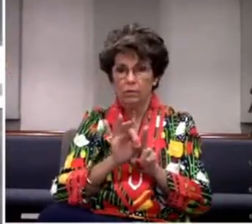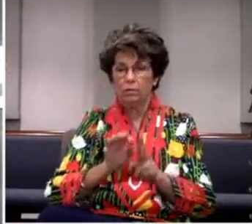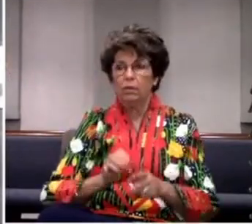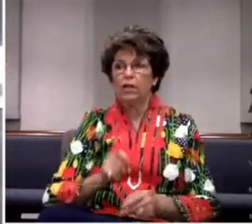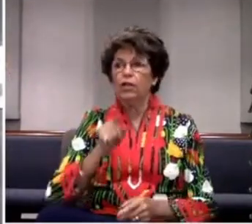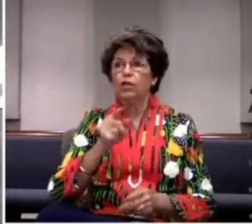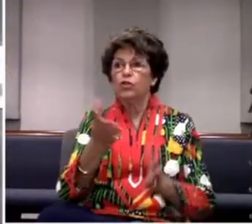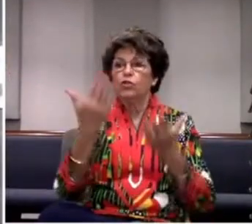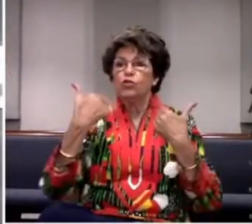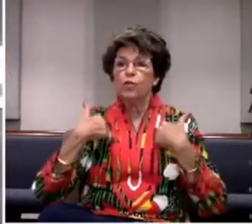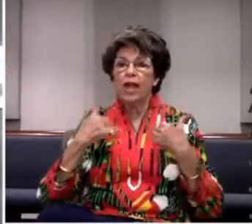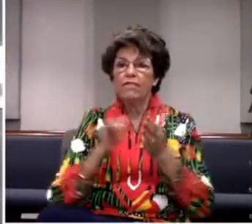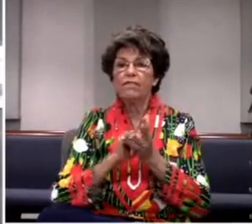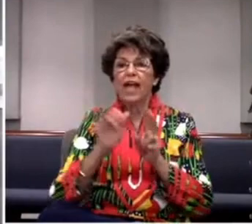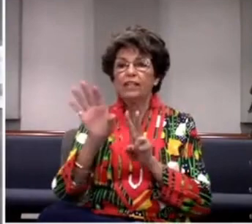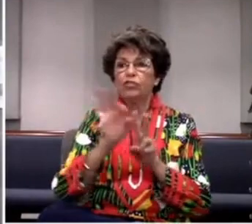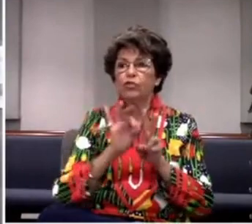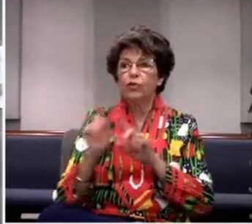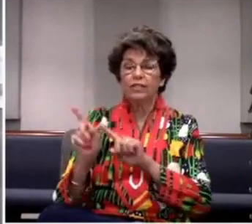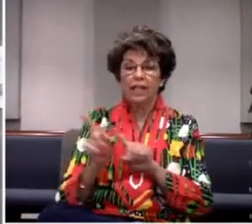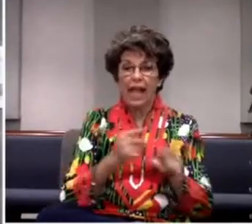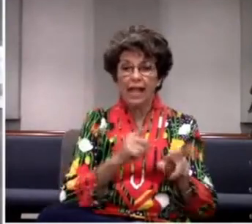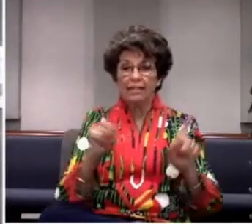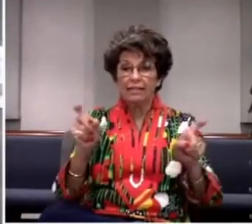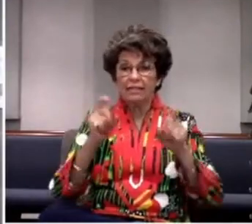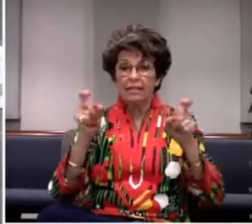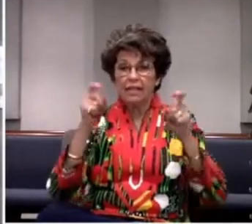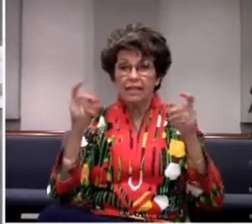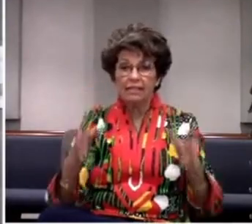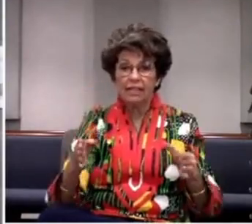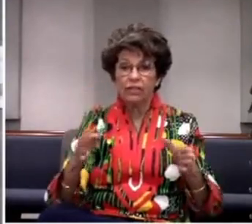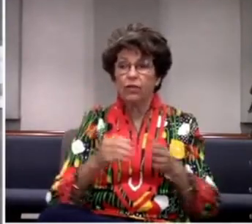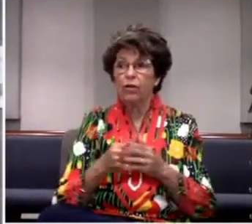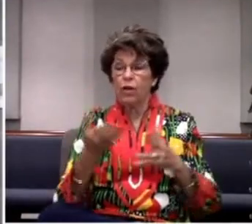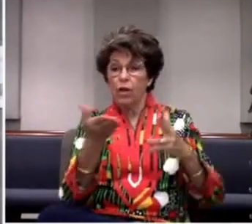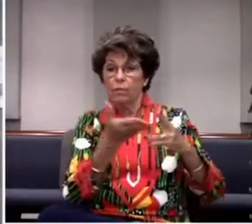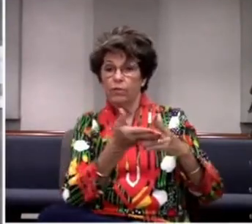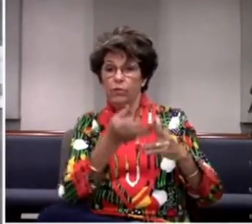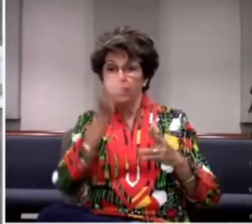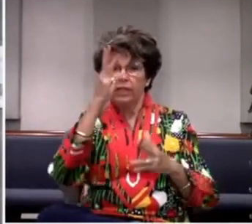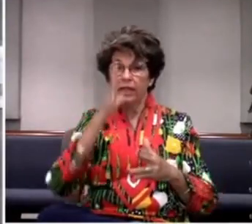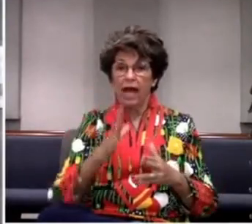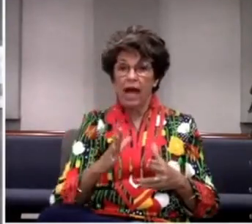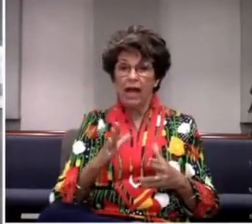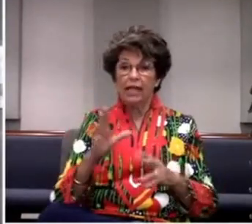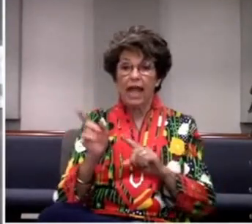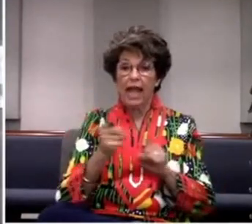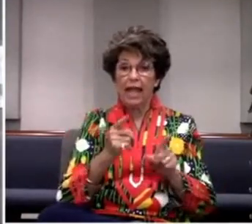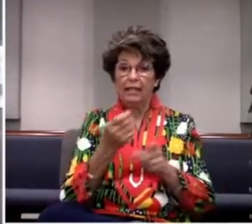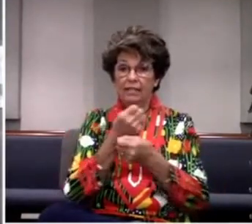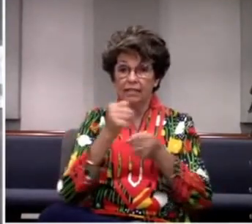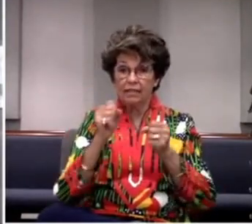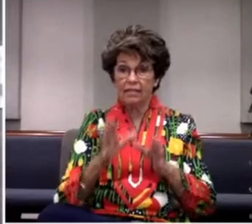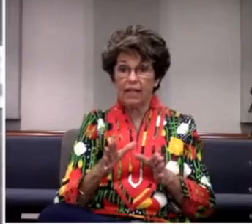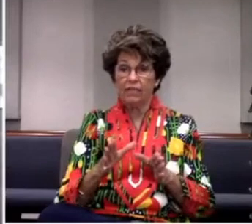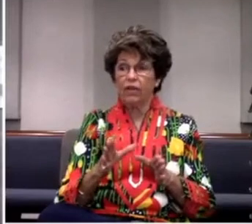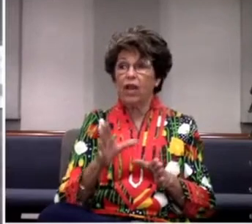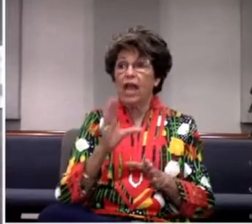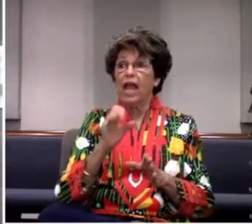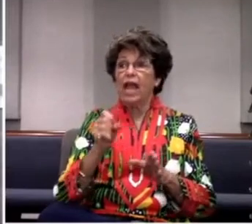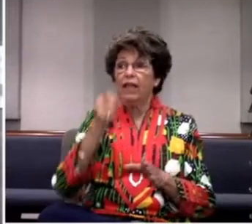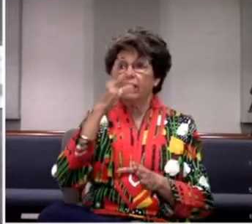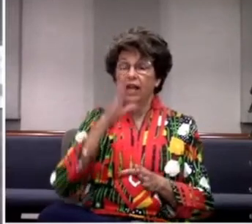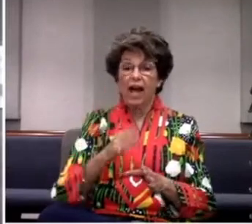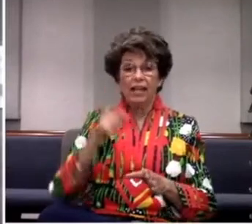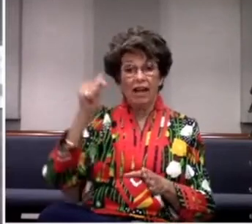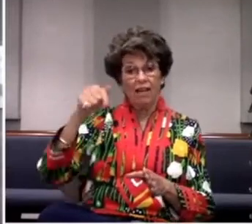You have that choice as a sinner between God as the Savior and the God of this